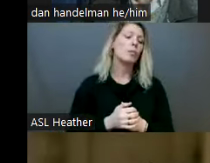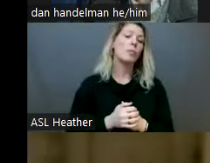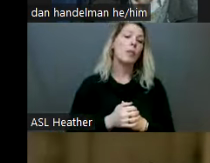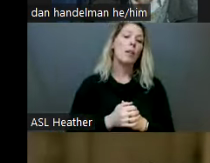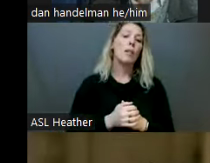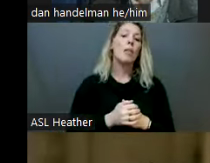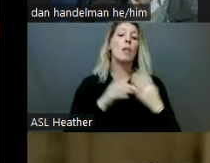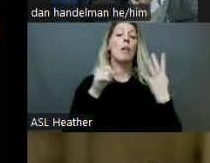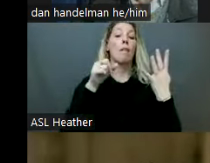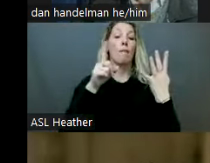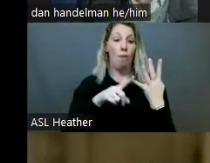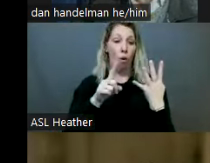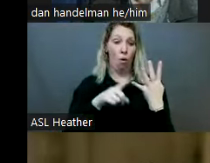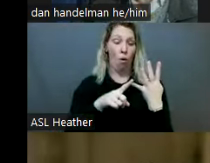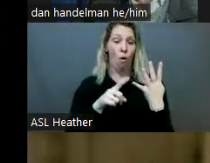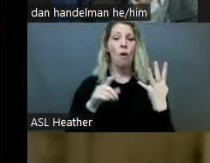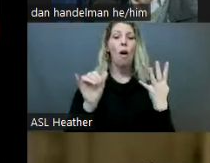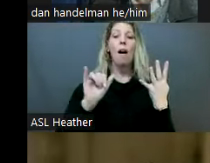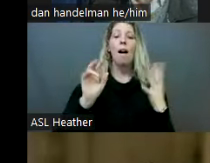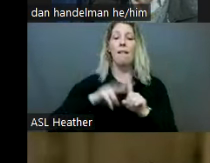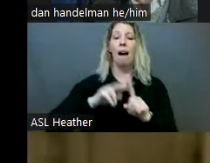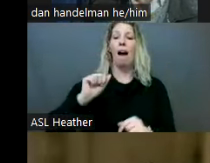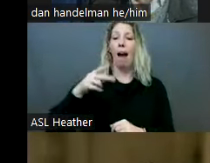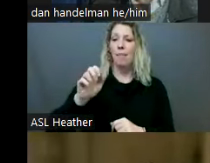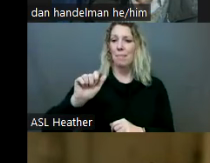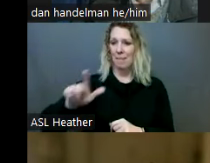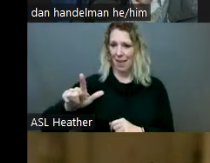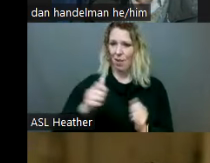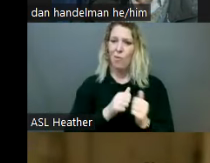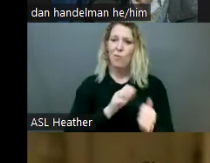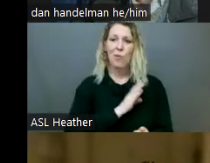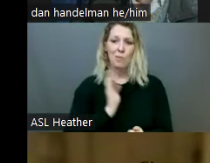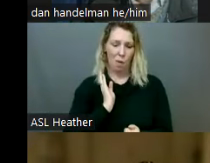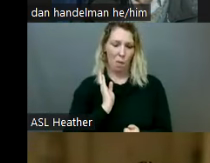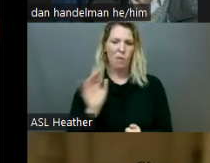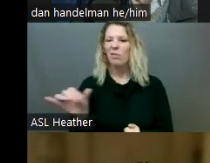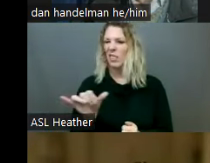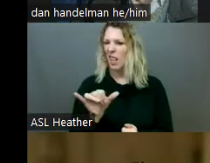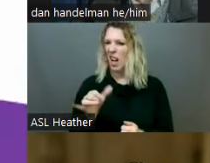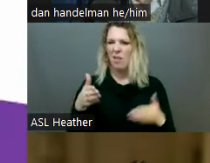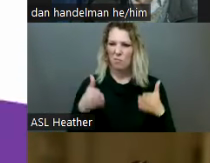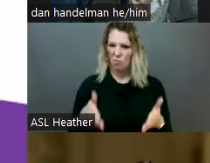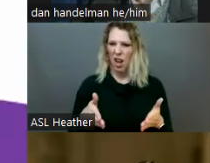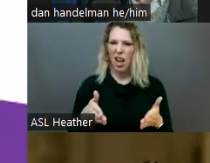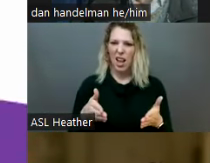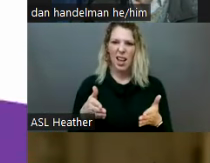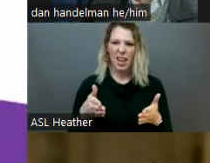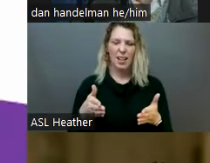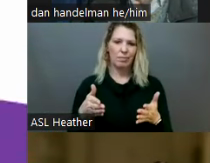Number 4 is they could also file an appeal with the board about substantiated findings, much the same way